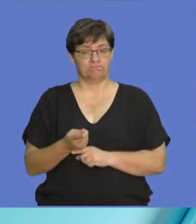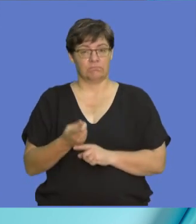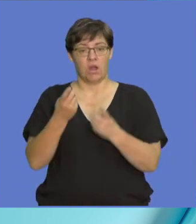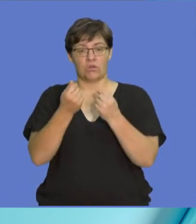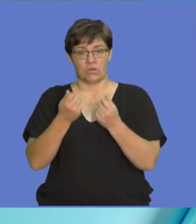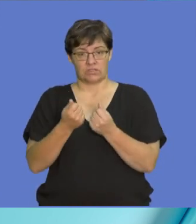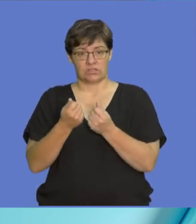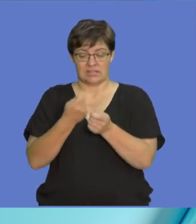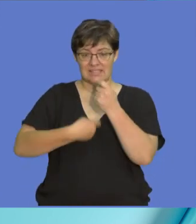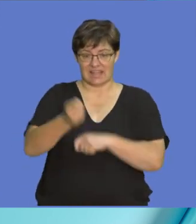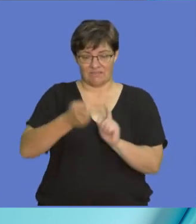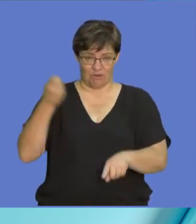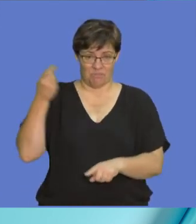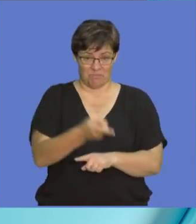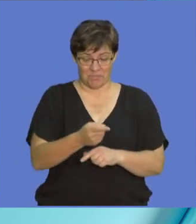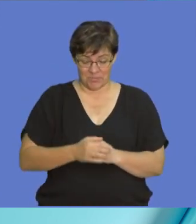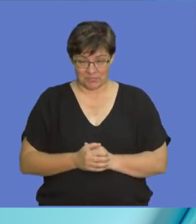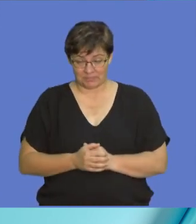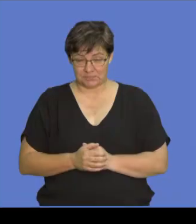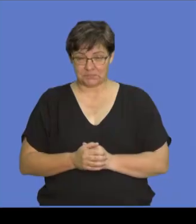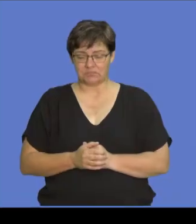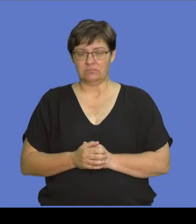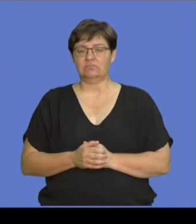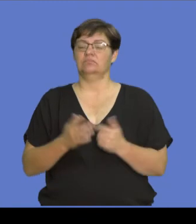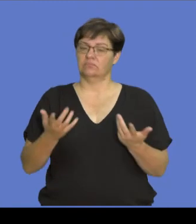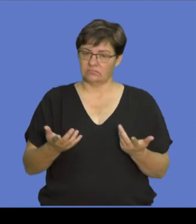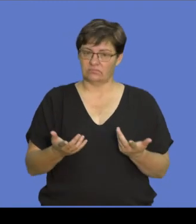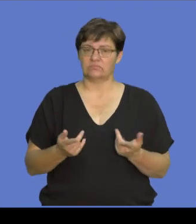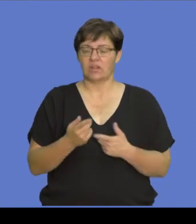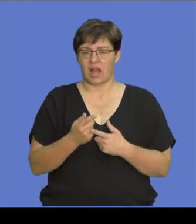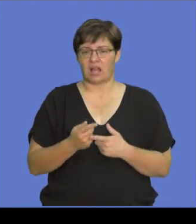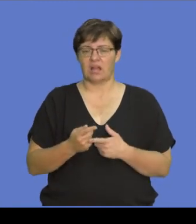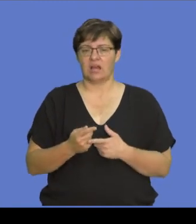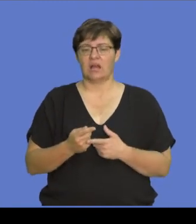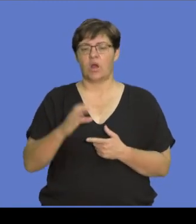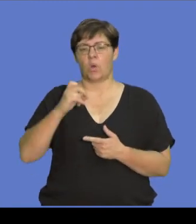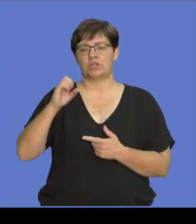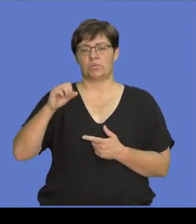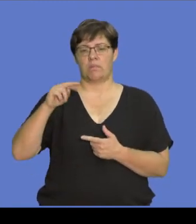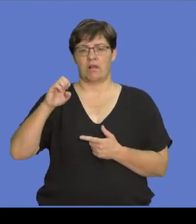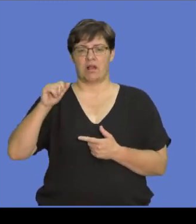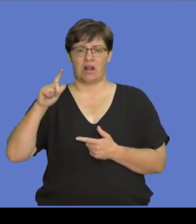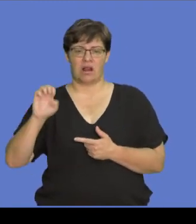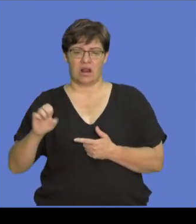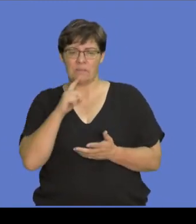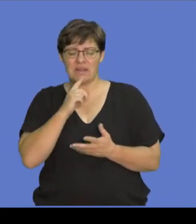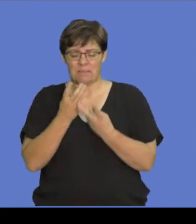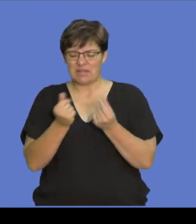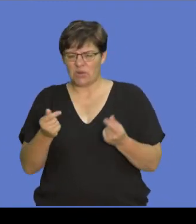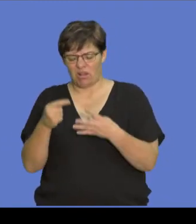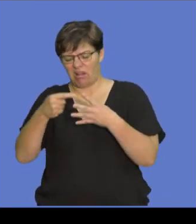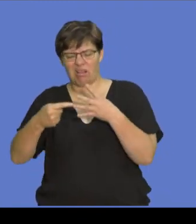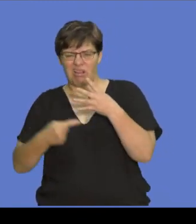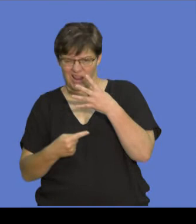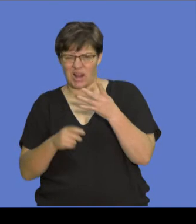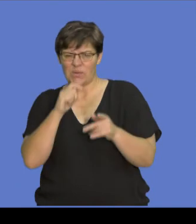cost of sales. And then, obviously, your consumable stores account is your indirect materials, and we've dealt with that